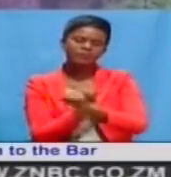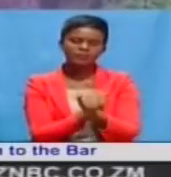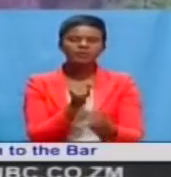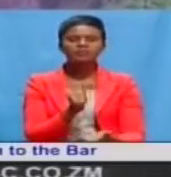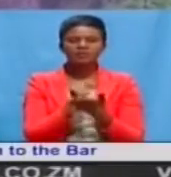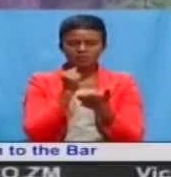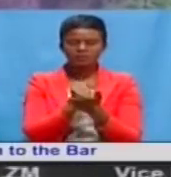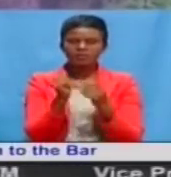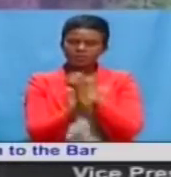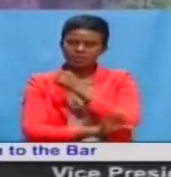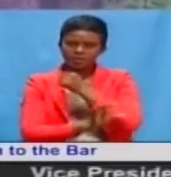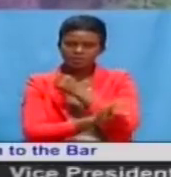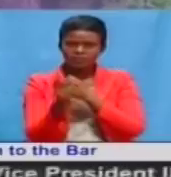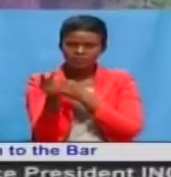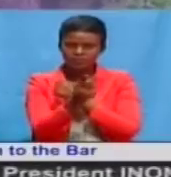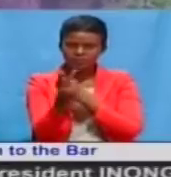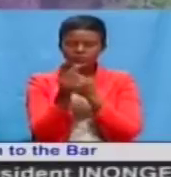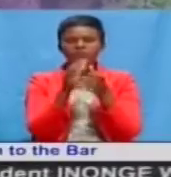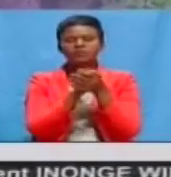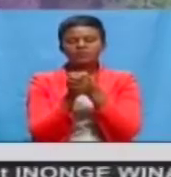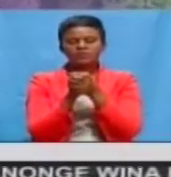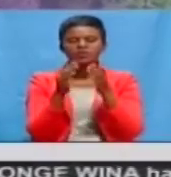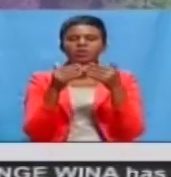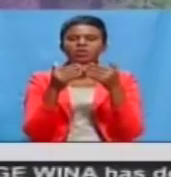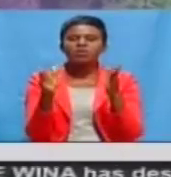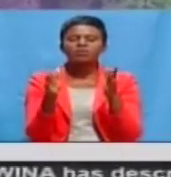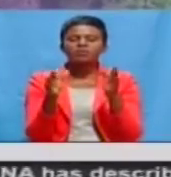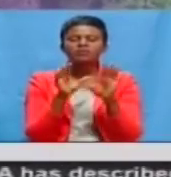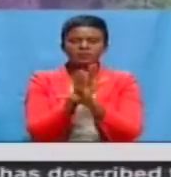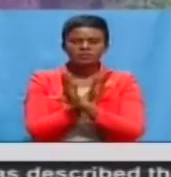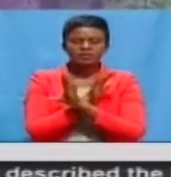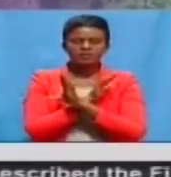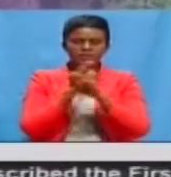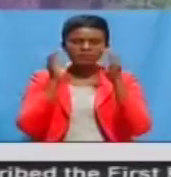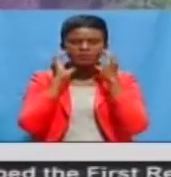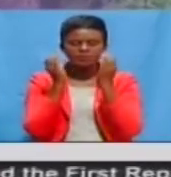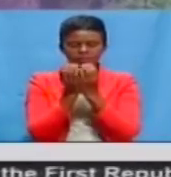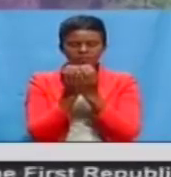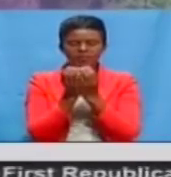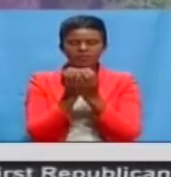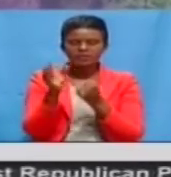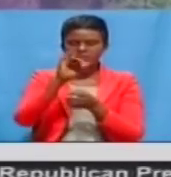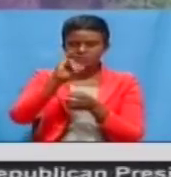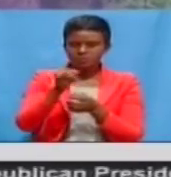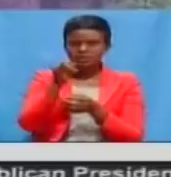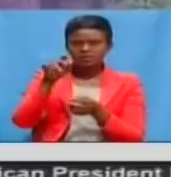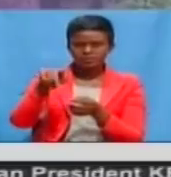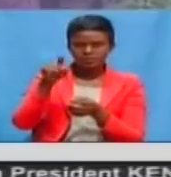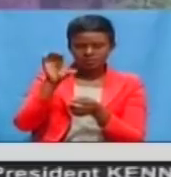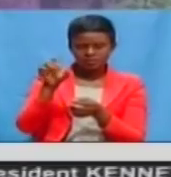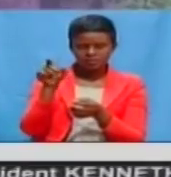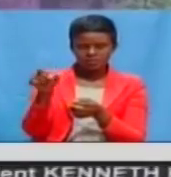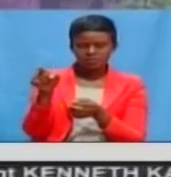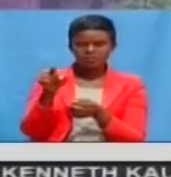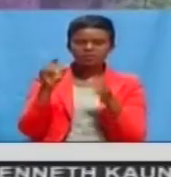help deepen the two countries' ties. He said this during the opening of the Zambia-Mozambique 10th Ministerial Joint Permanent Commission in